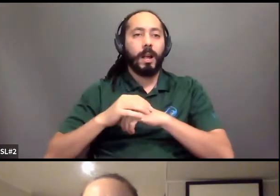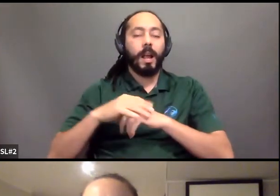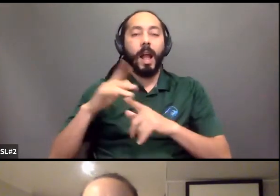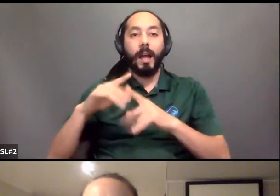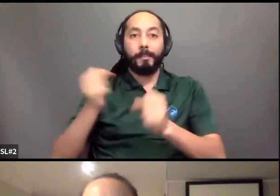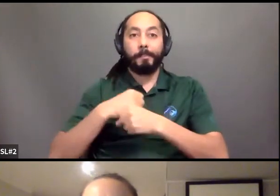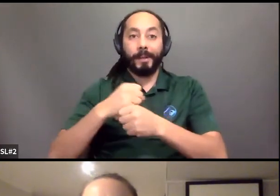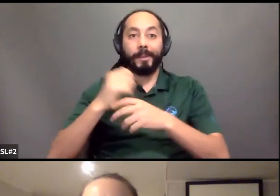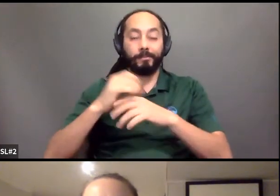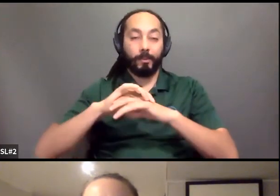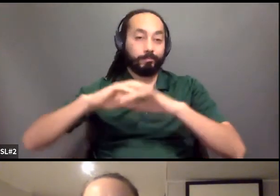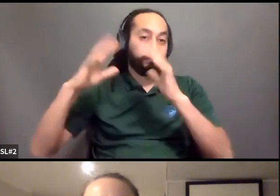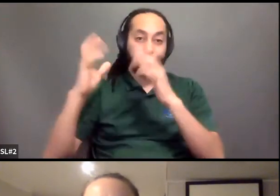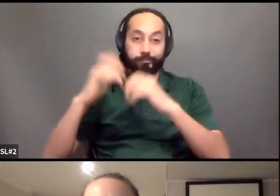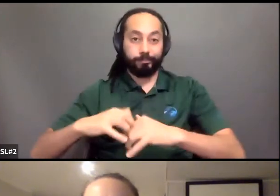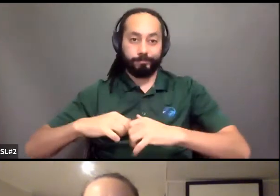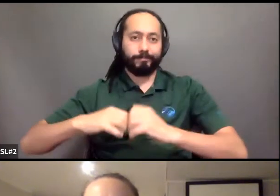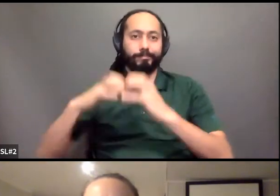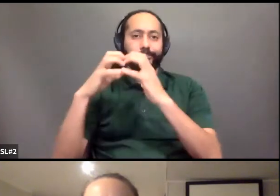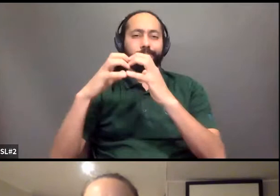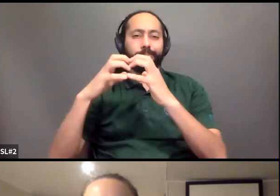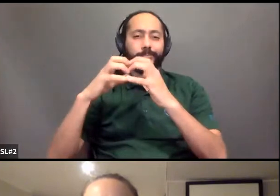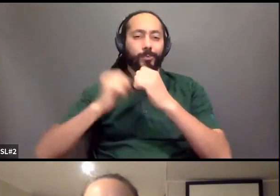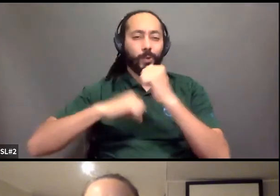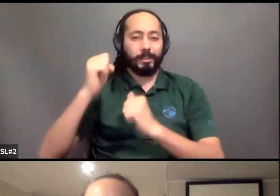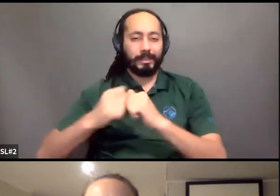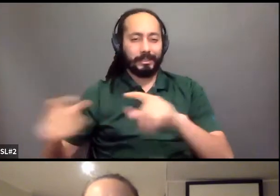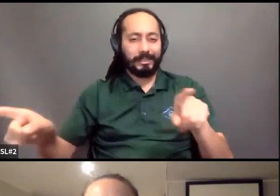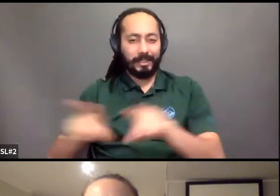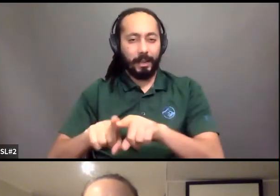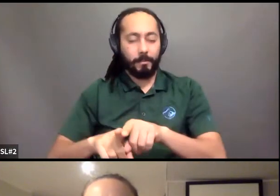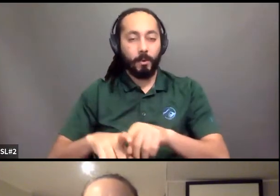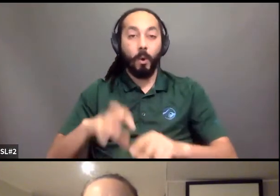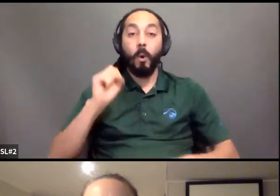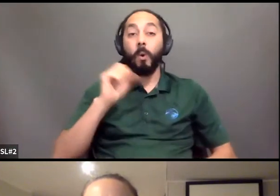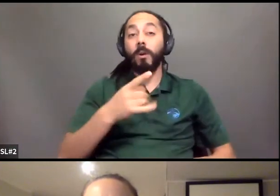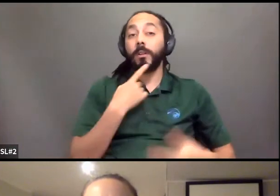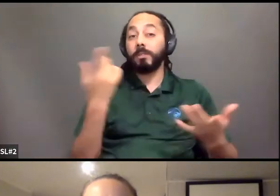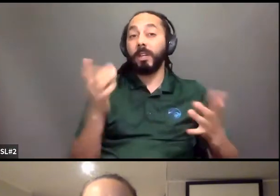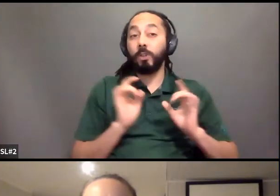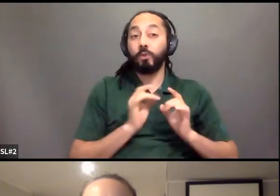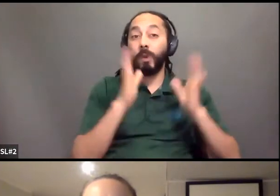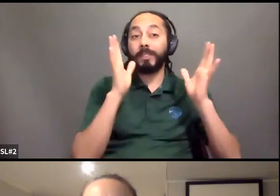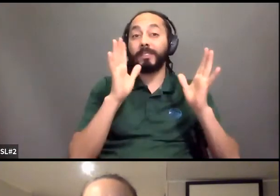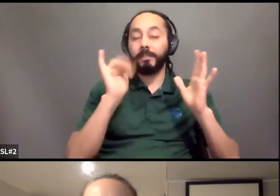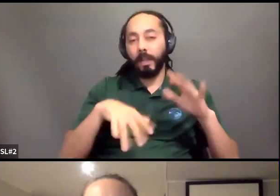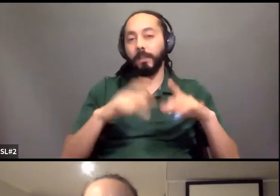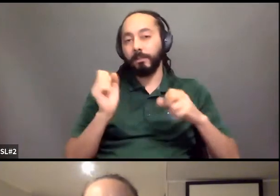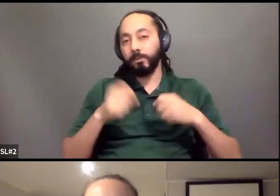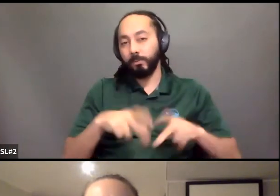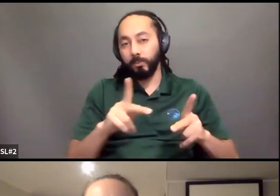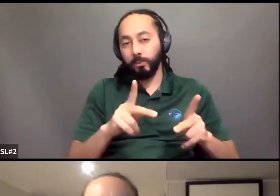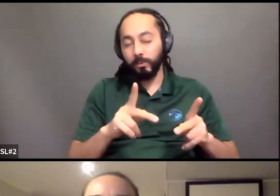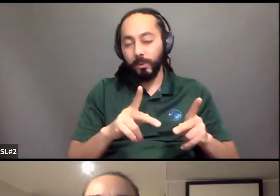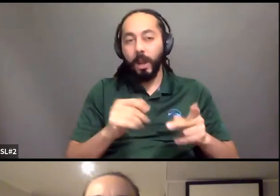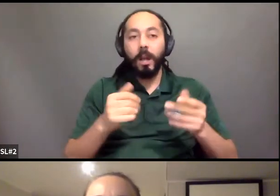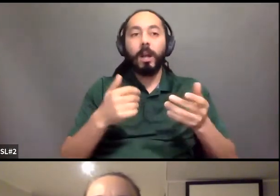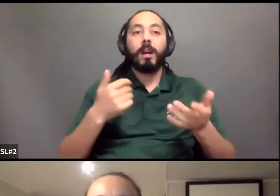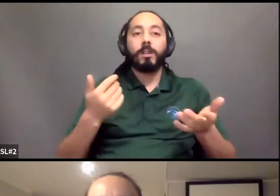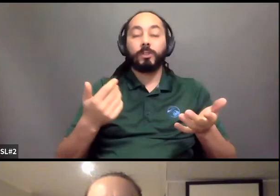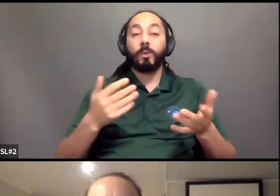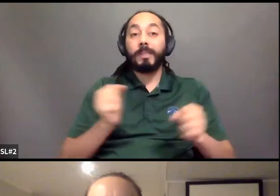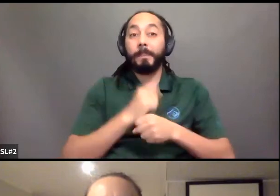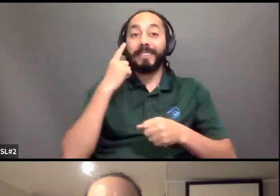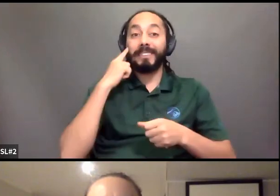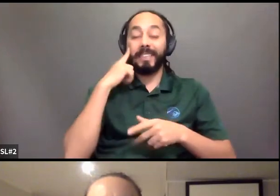before. Or you could say crisis is opportunity. Let's make sense of the crisis and learn from